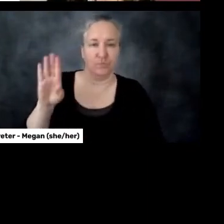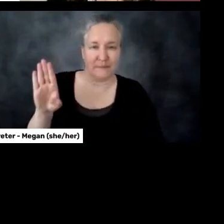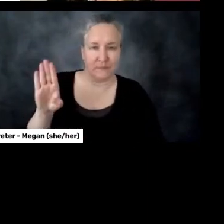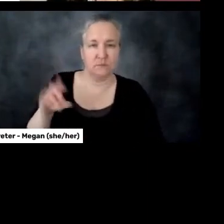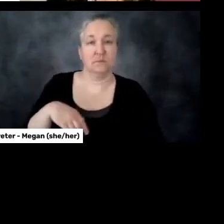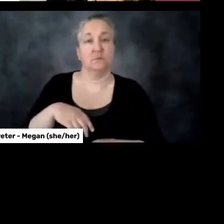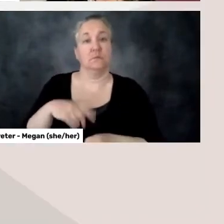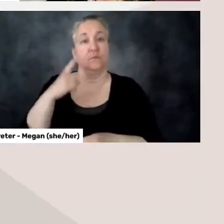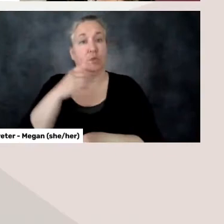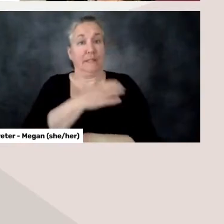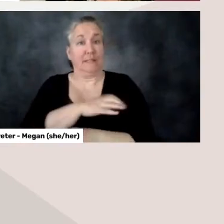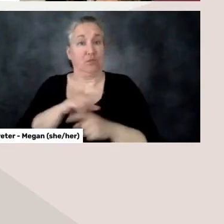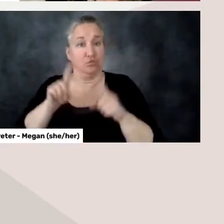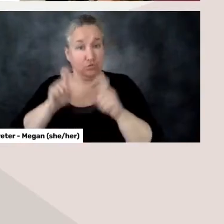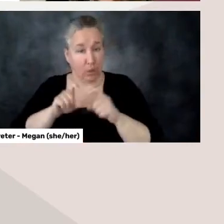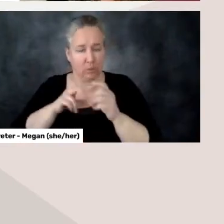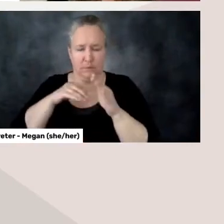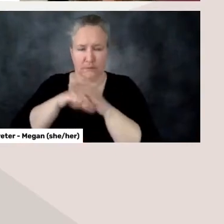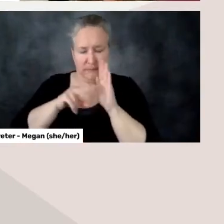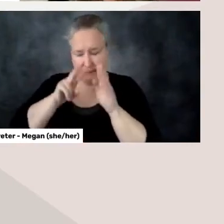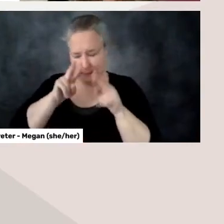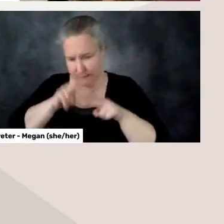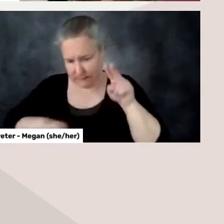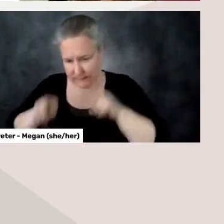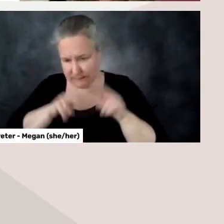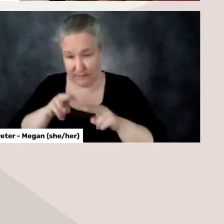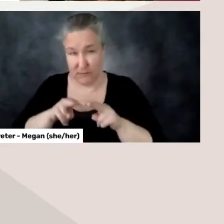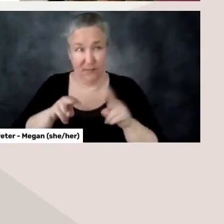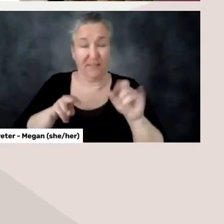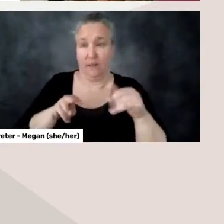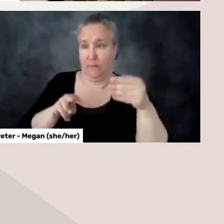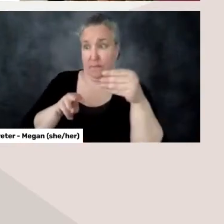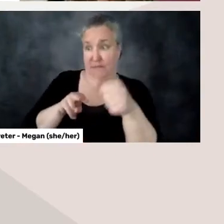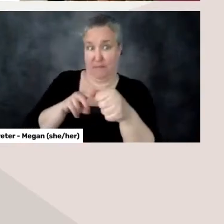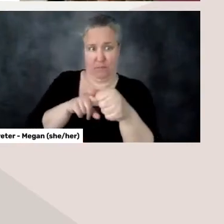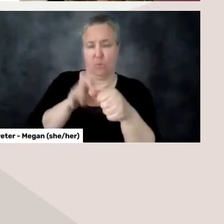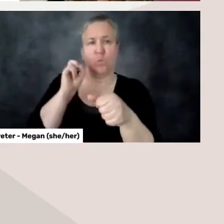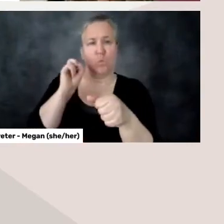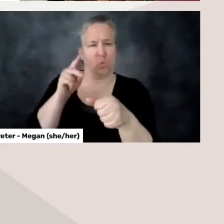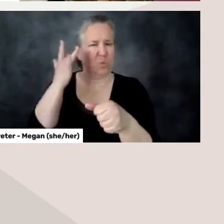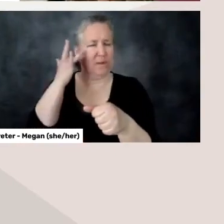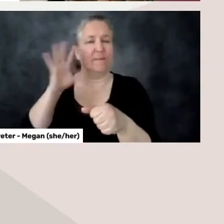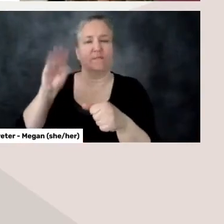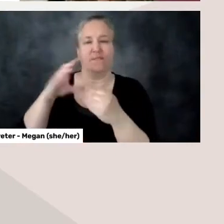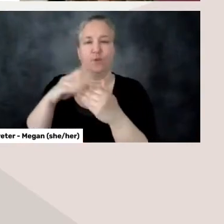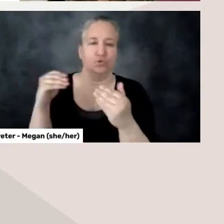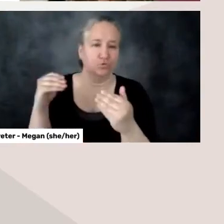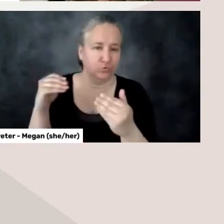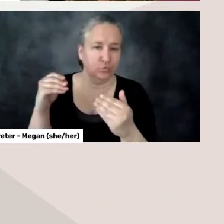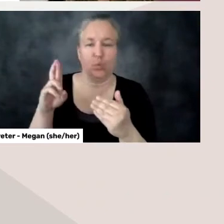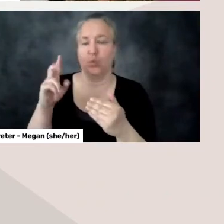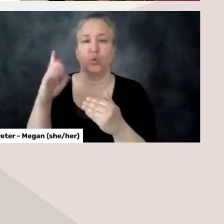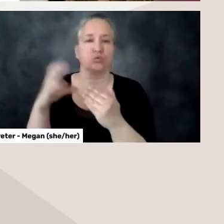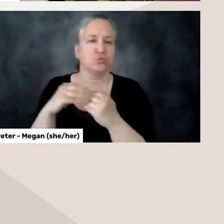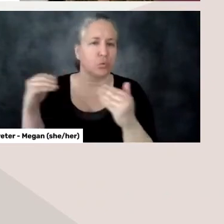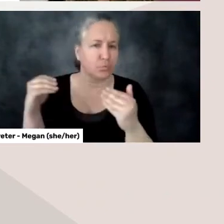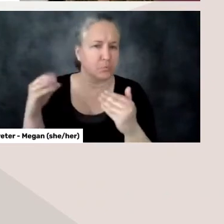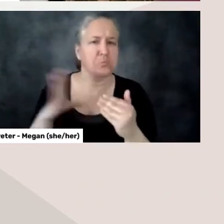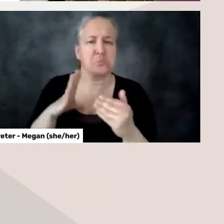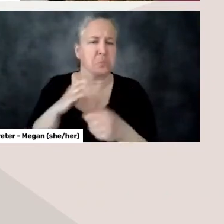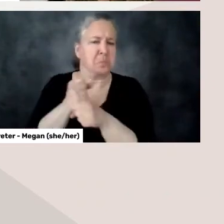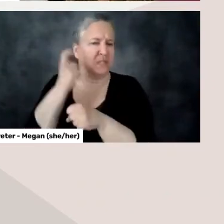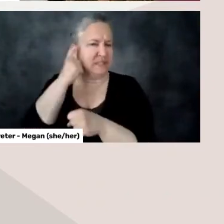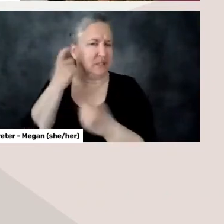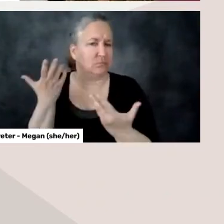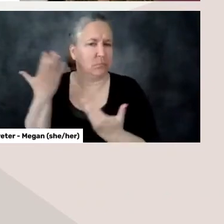trial, comes in and says, you know what, this payment is okay because it's $50 or $100, and it makes sense